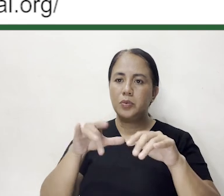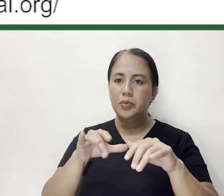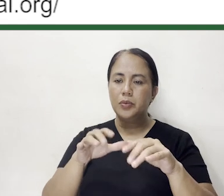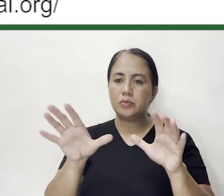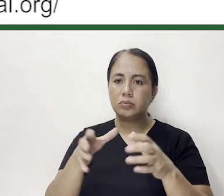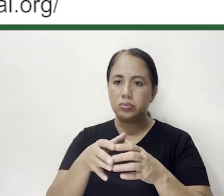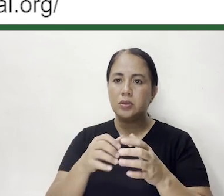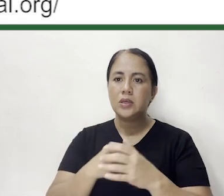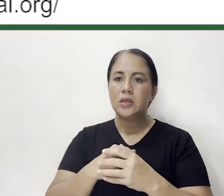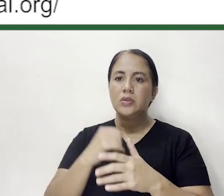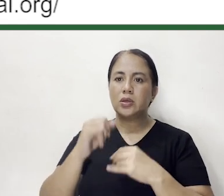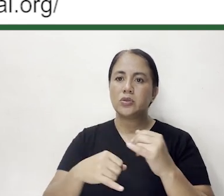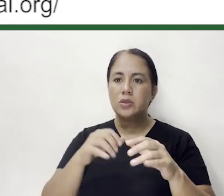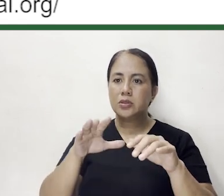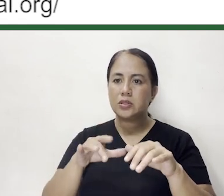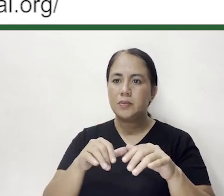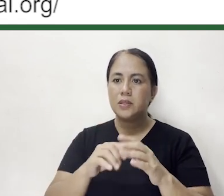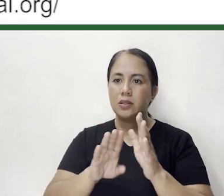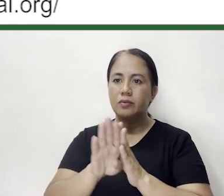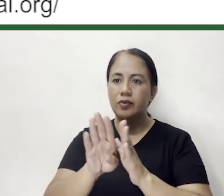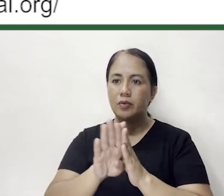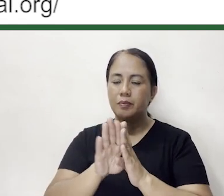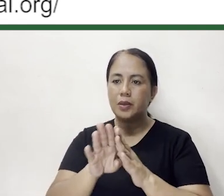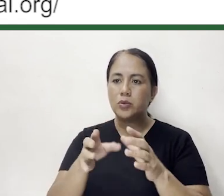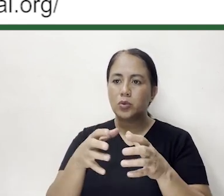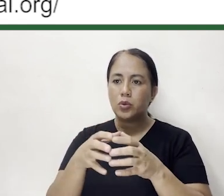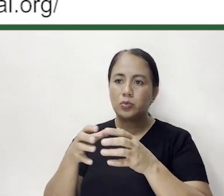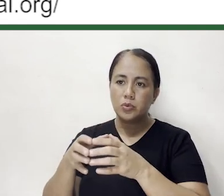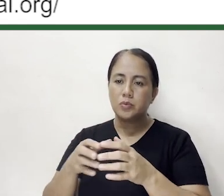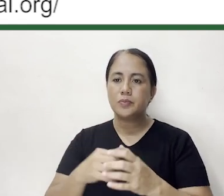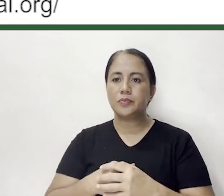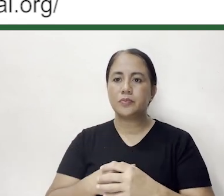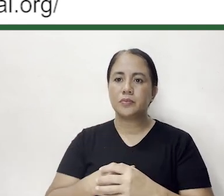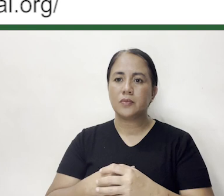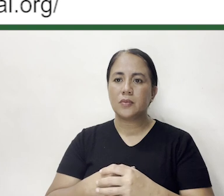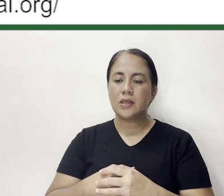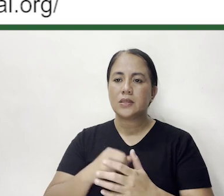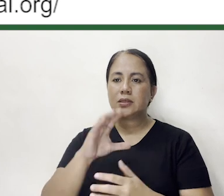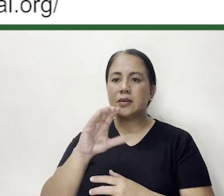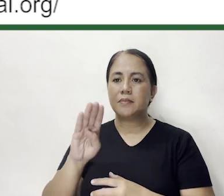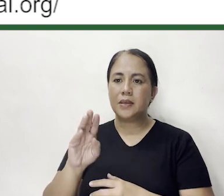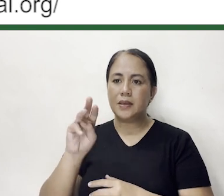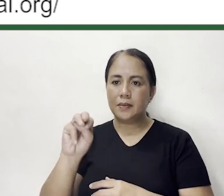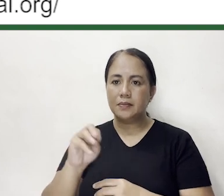International Disability Alliance, International Disability and Development Consortium,